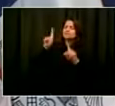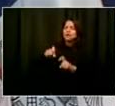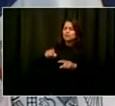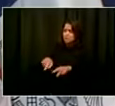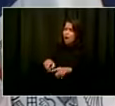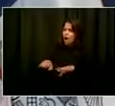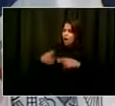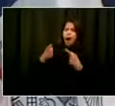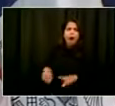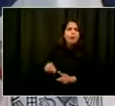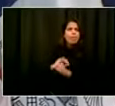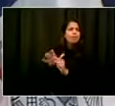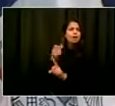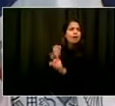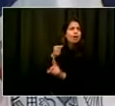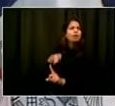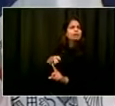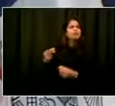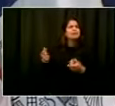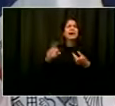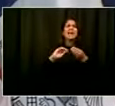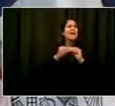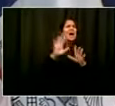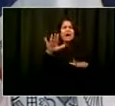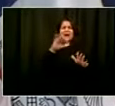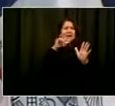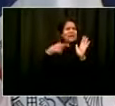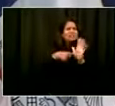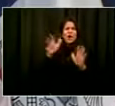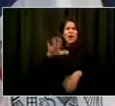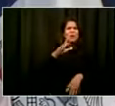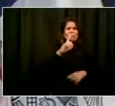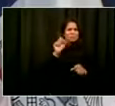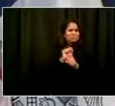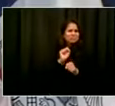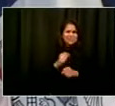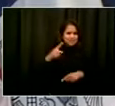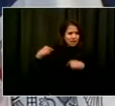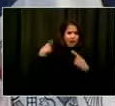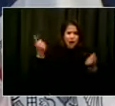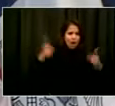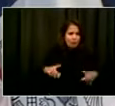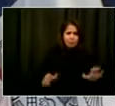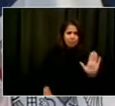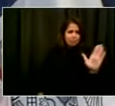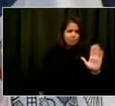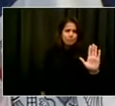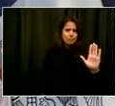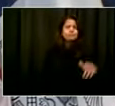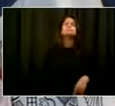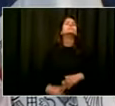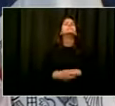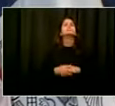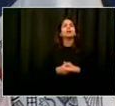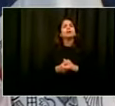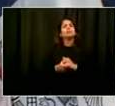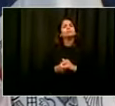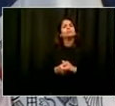Well, Katie, I understand the question, but I would say, you know, the results we're seeing in the schools, first of all, are